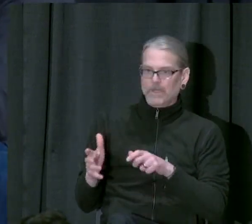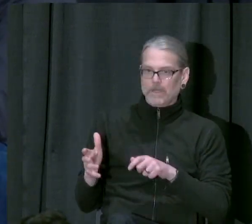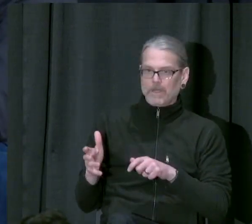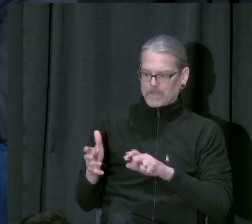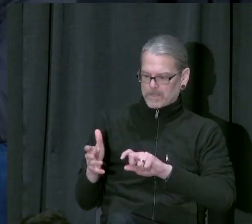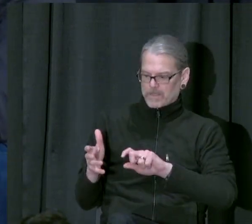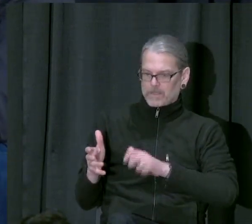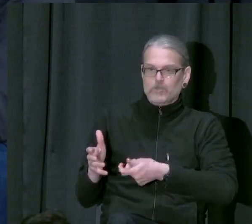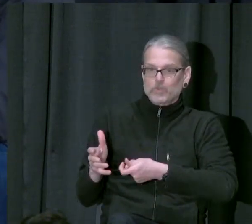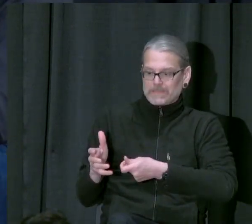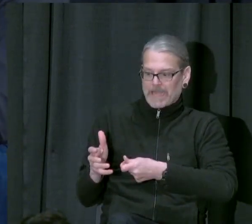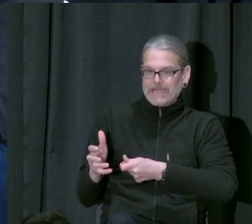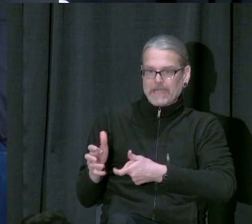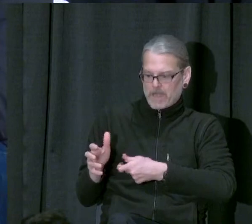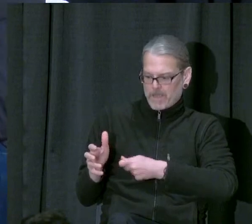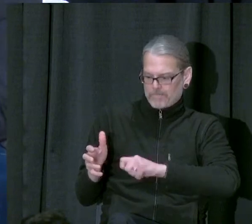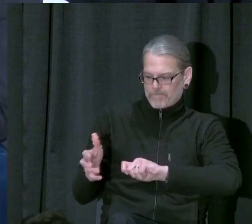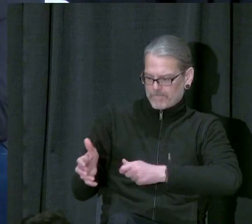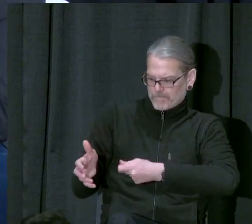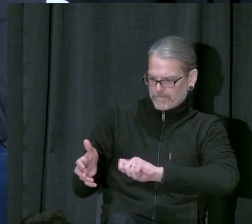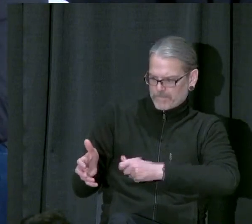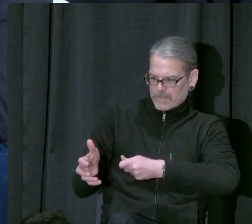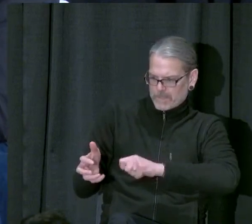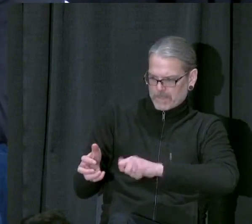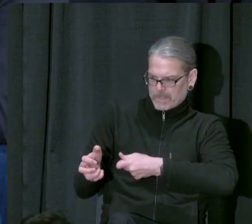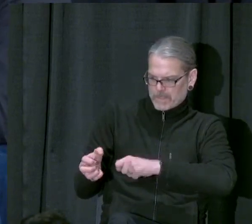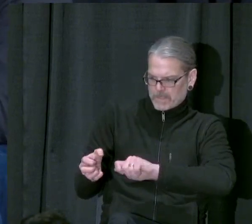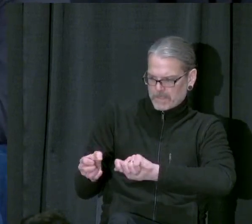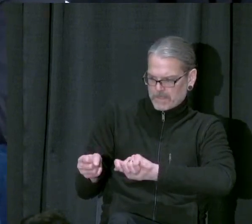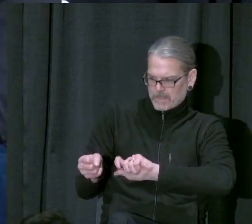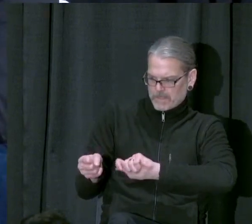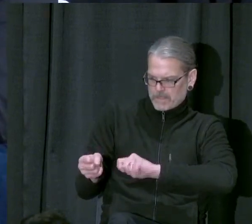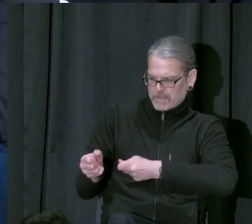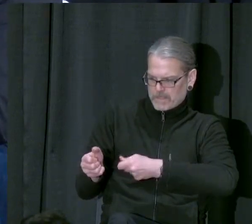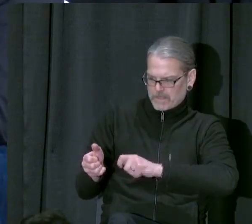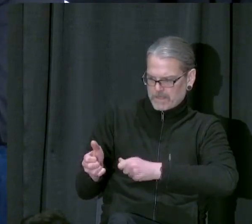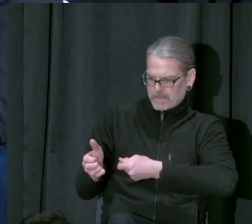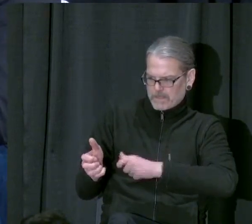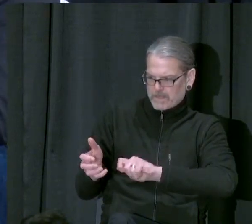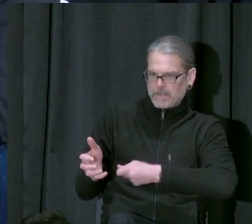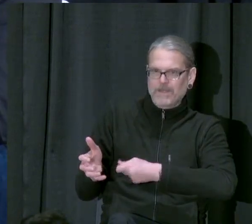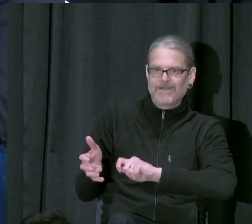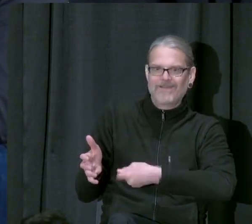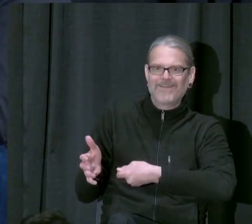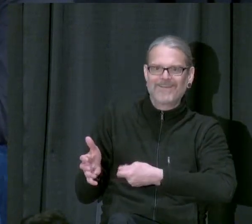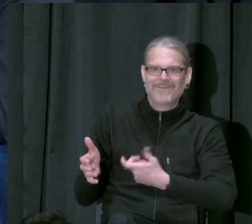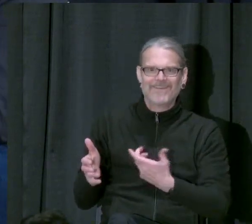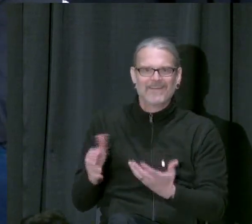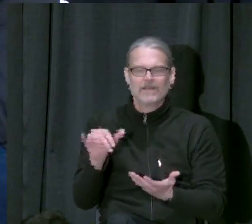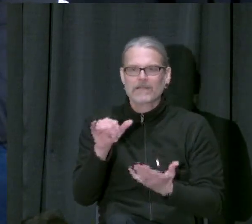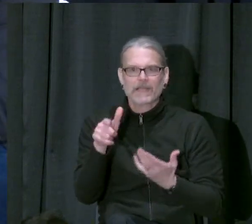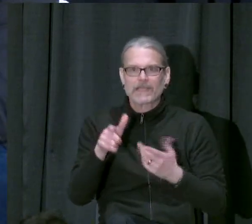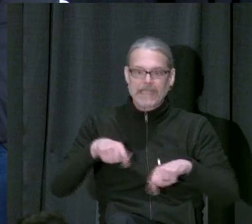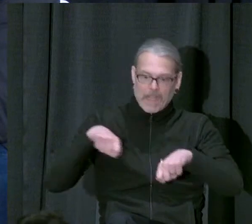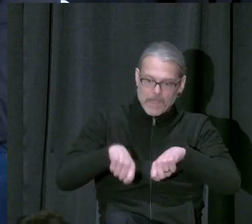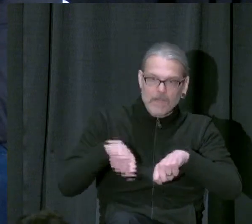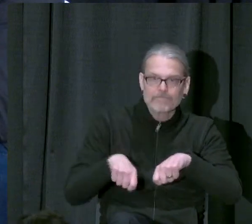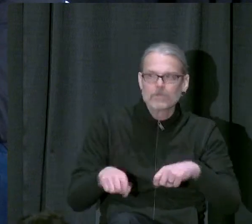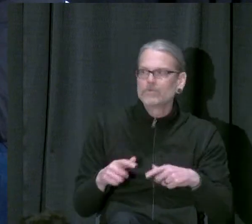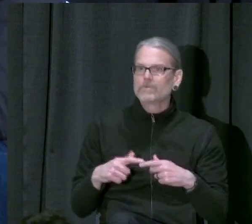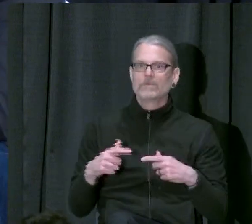it created grip. And it created enough grip strength for multiple items. He could cut his own food, drive a stick shift